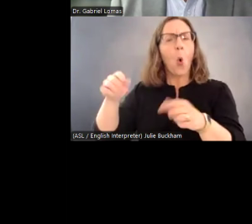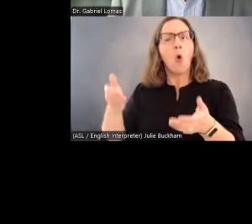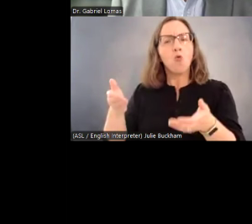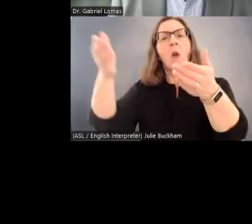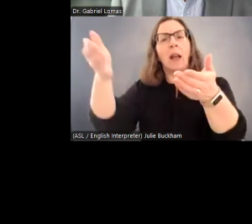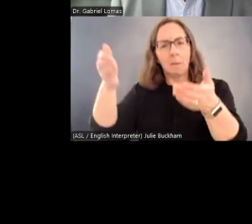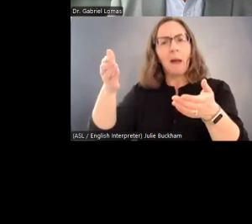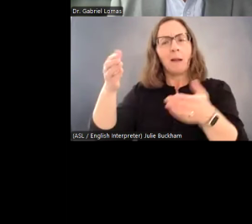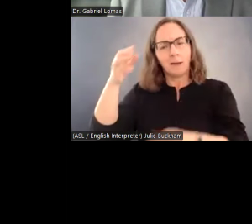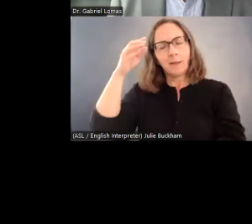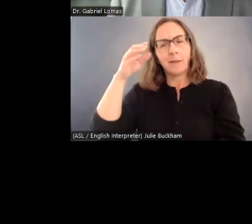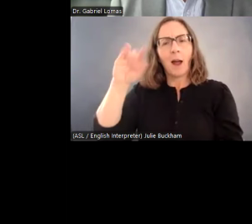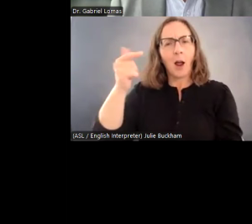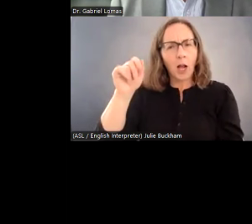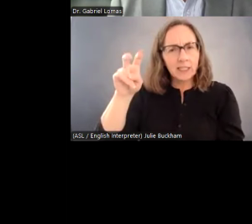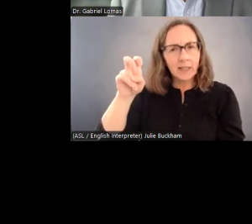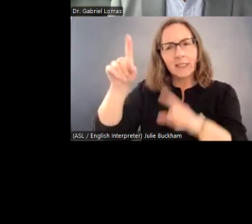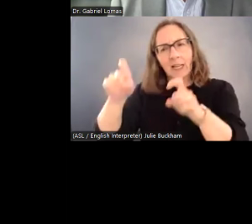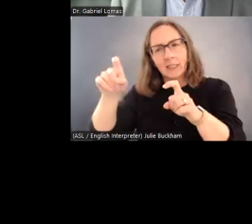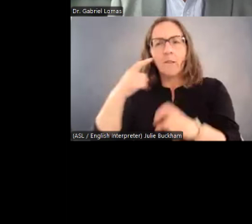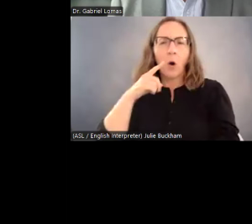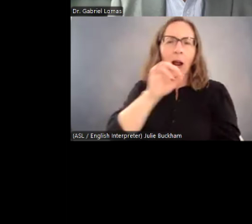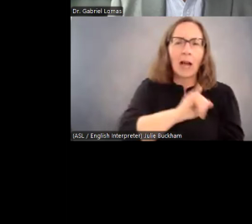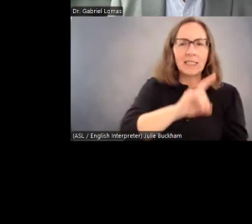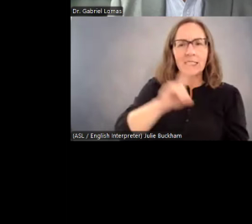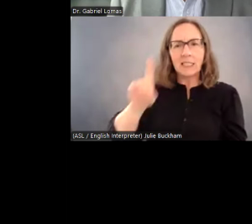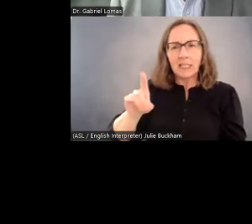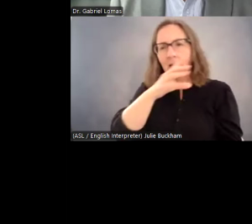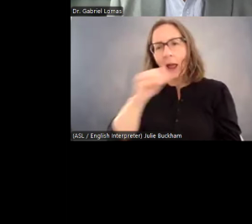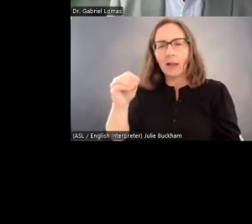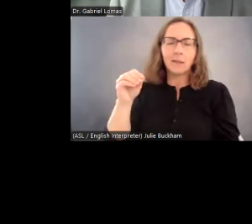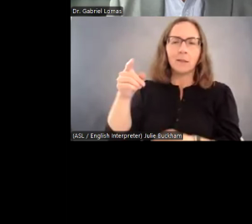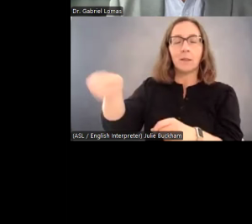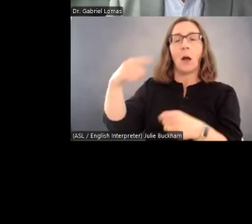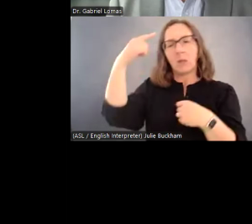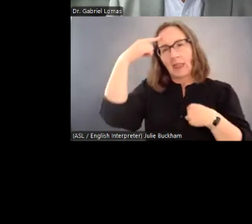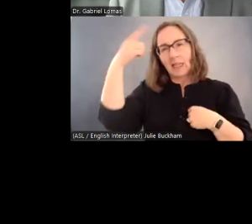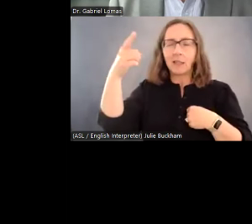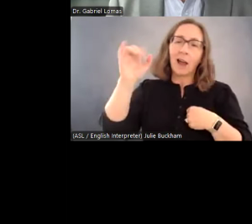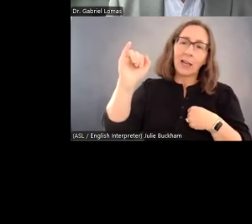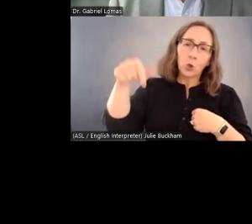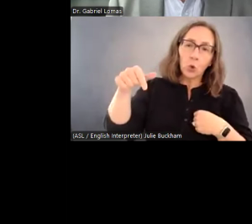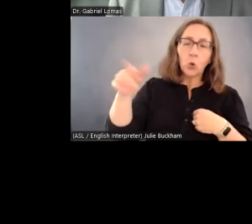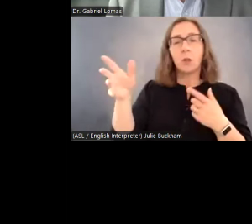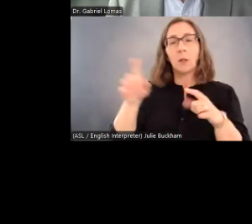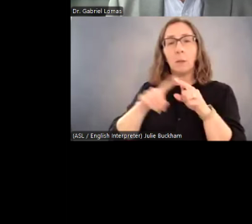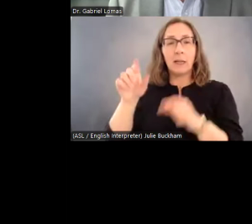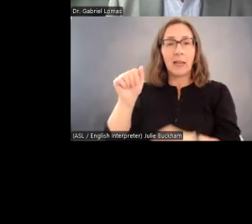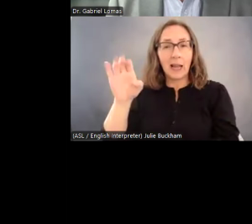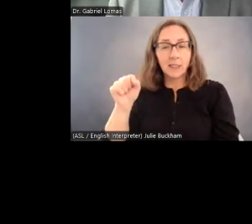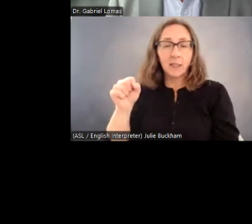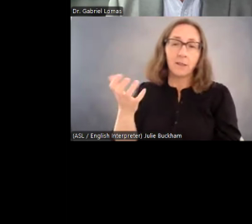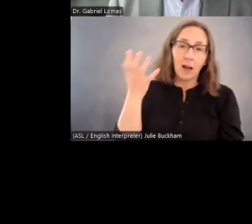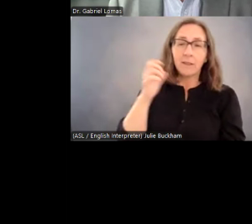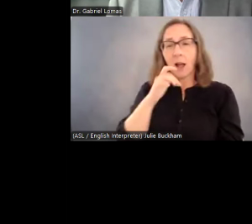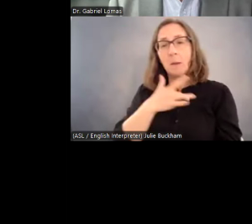for diagnosing IDD in deaf populations? I was thinking comprehensive IQ. The WAIS-5, for example, were not normed on individuals who are deaf.